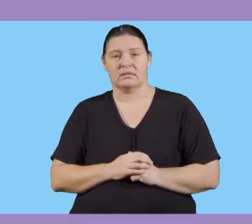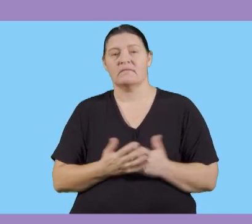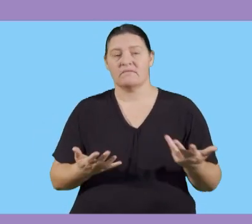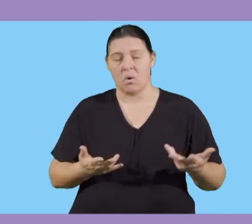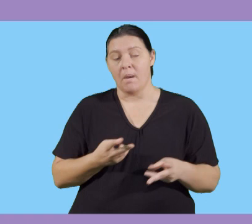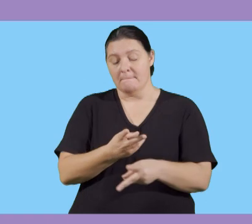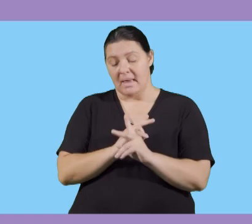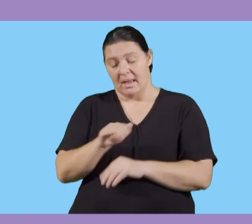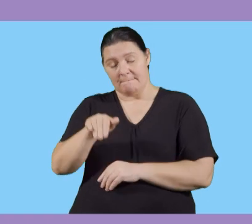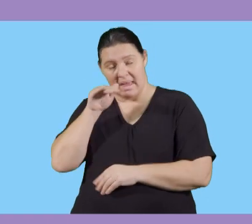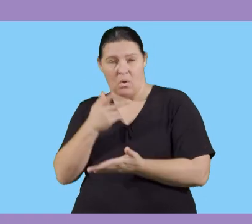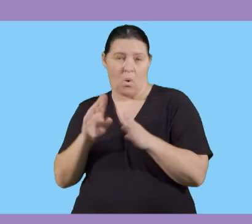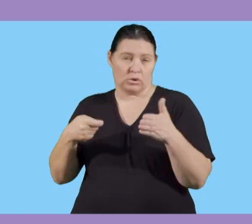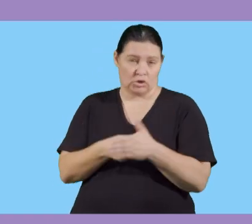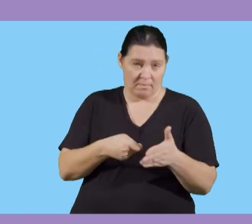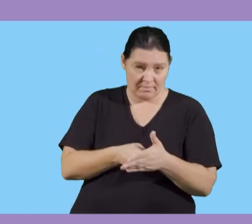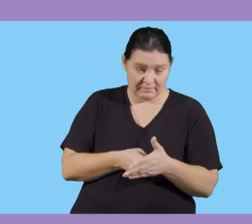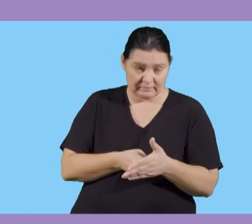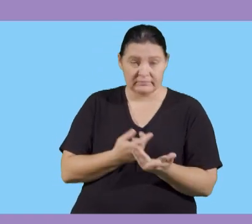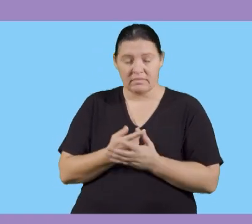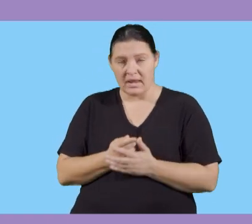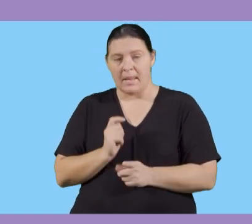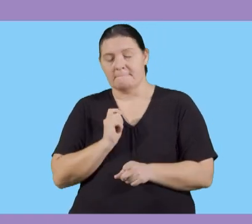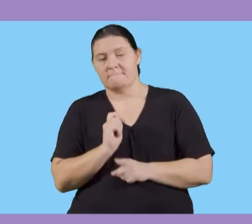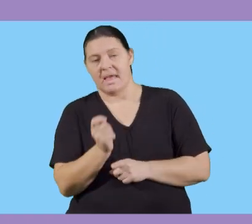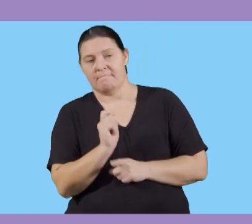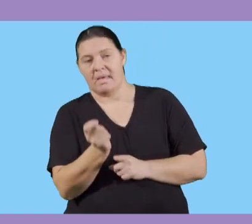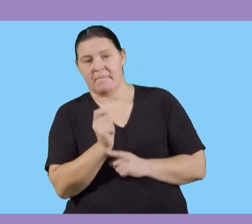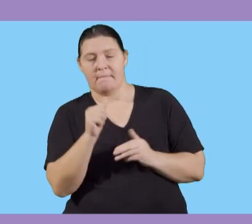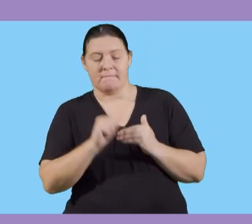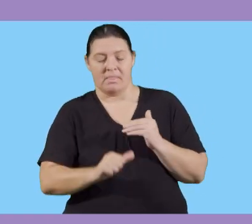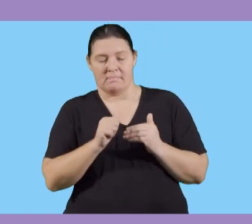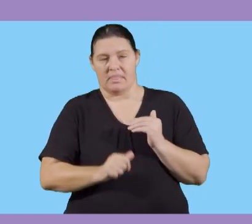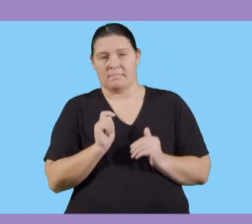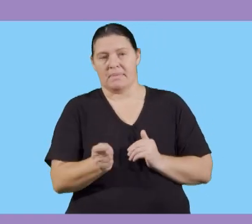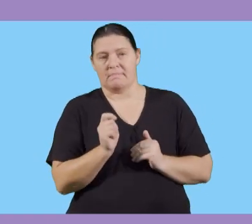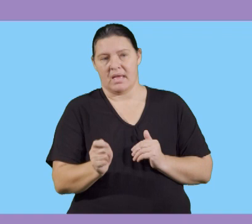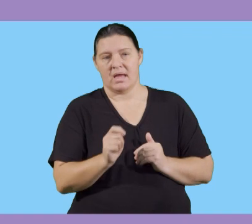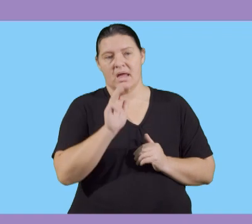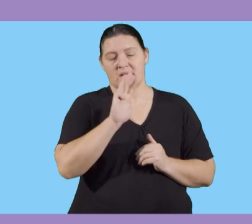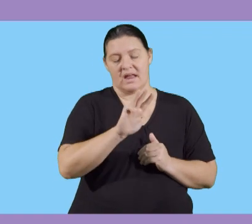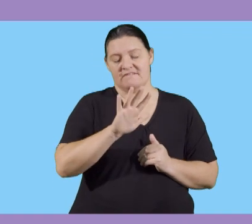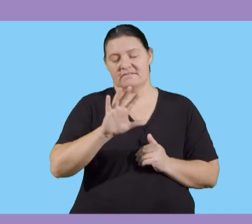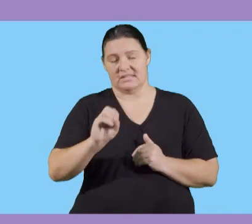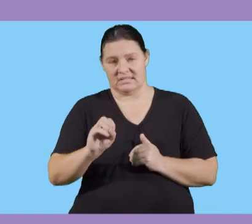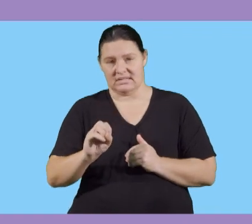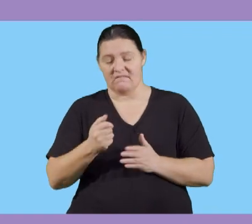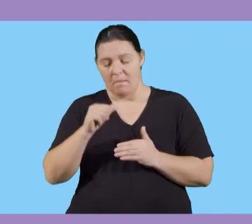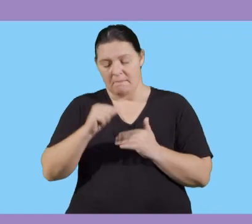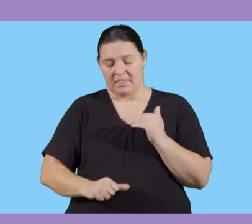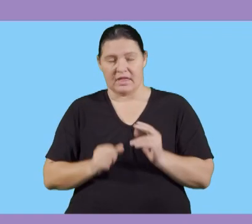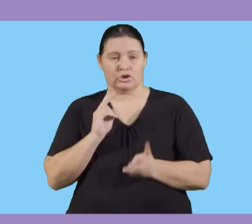the bank or the shop and paid back using monthly installments of 950 rands for